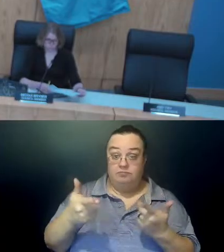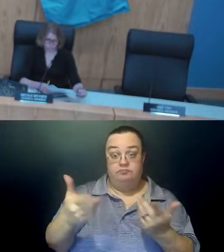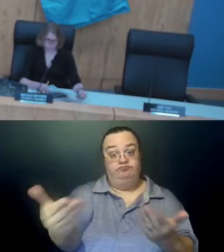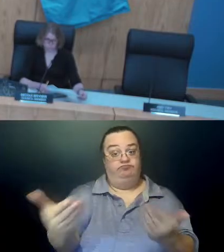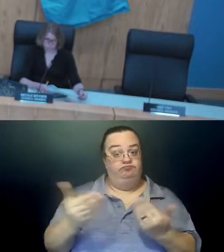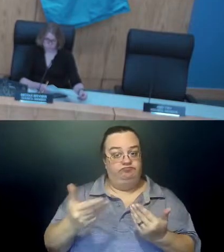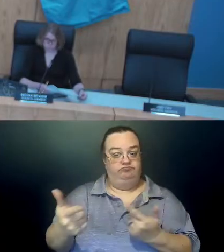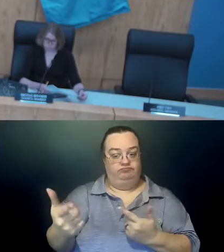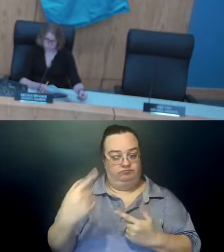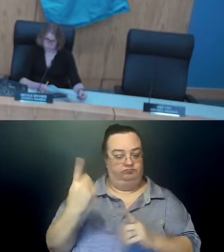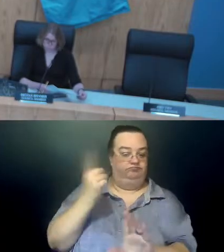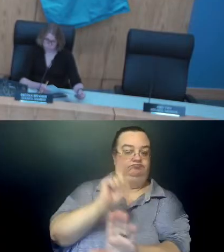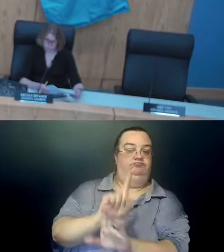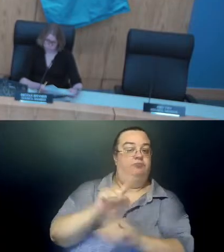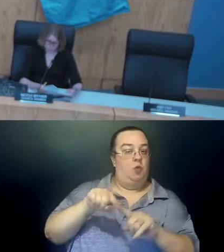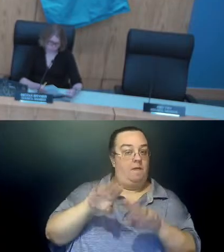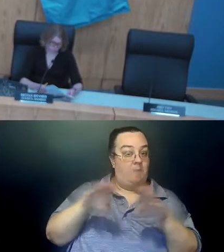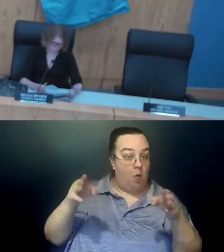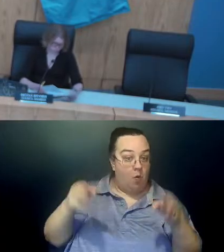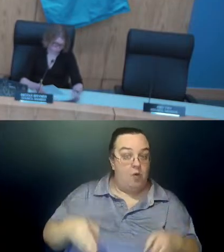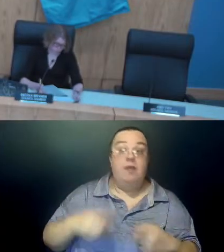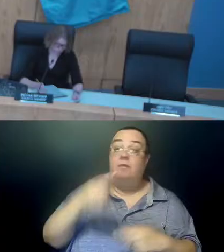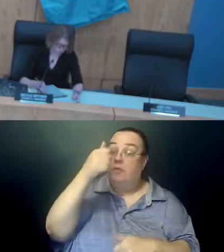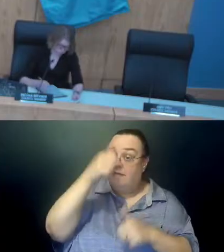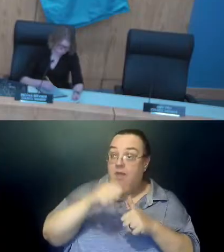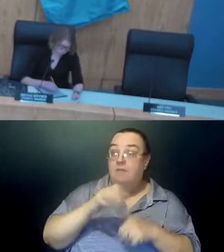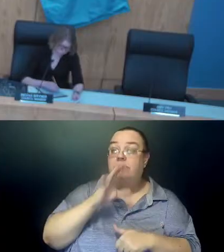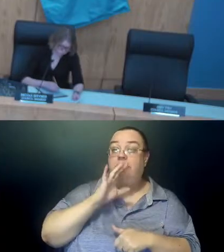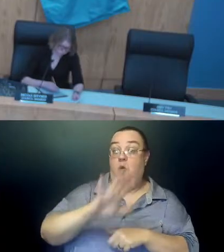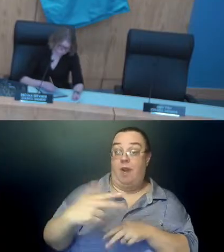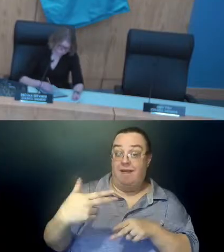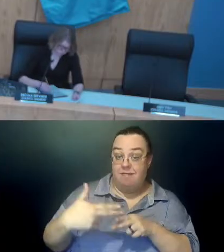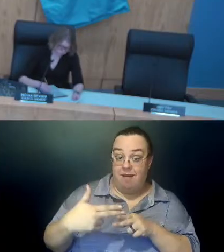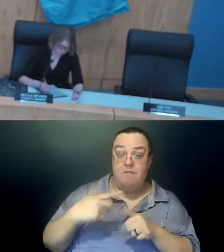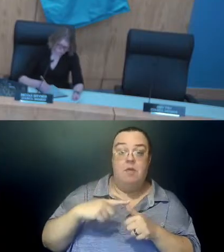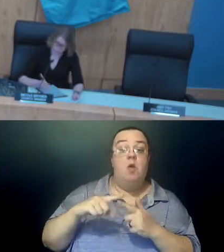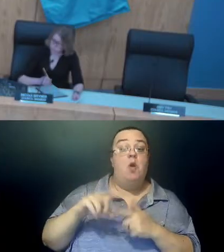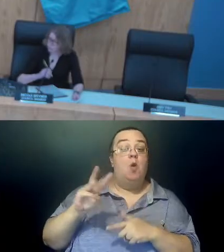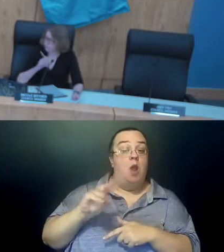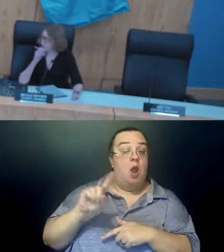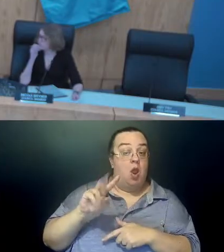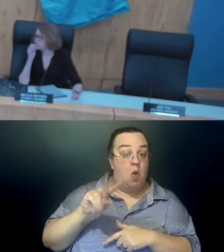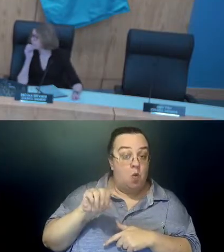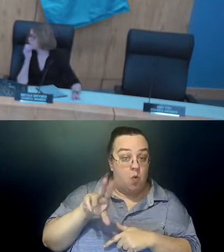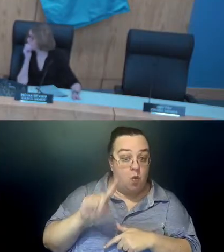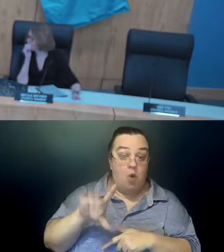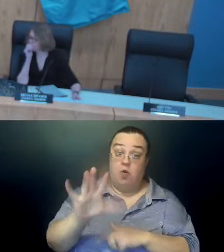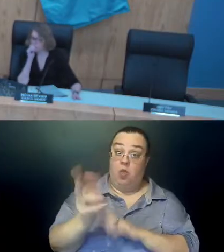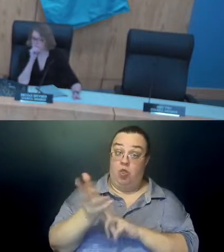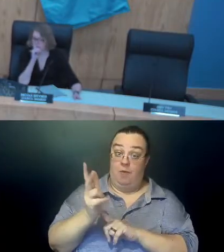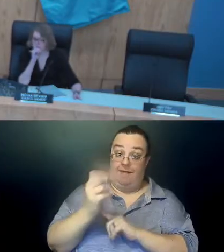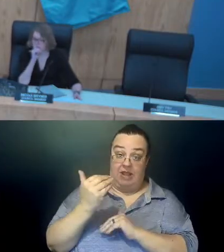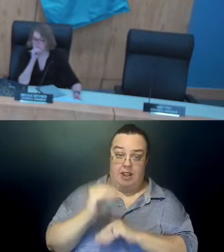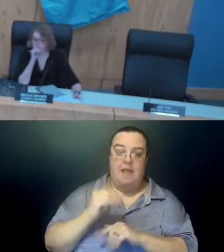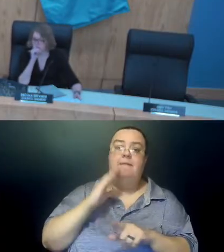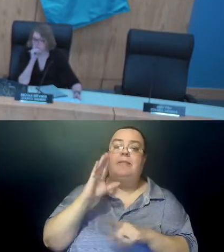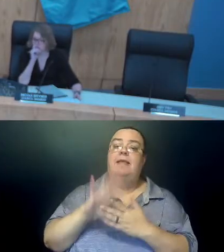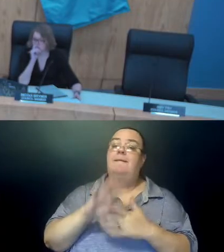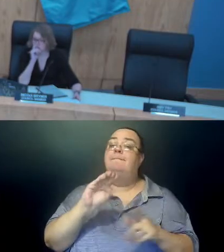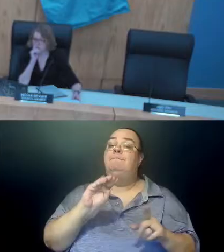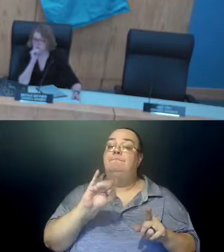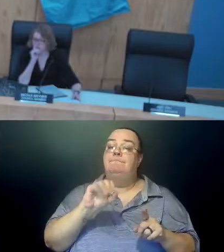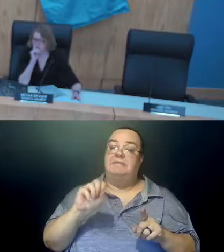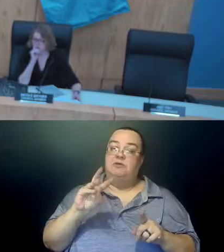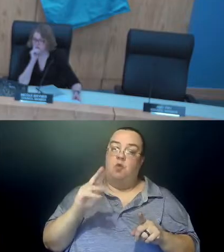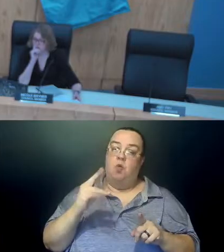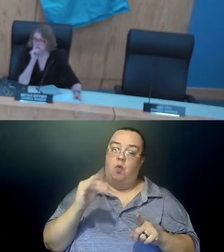podium. Name, ward, and you have 3 minutes. And I believe Ms. White has the unfortunate